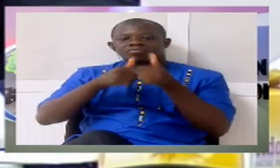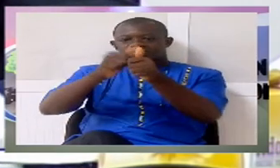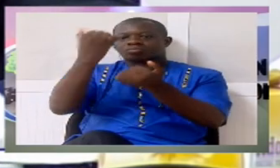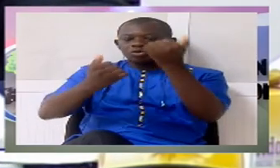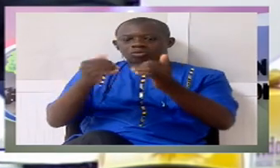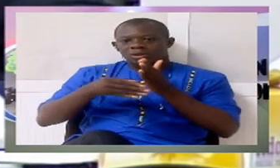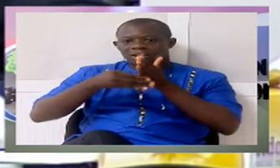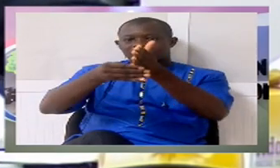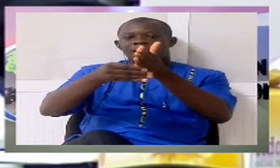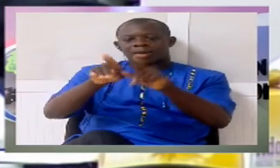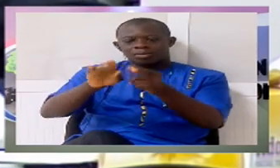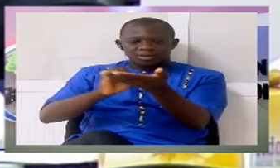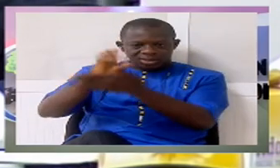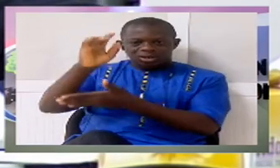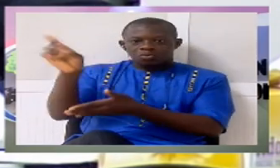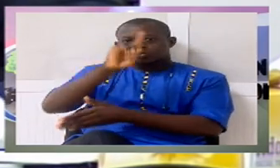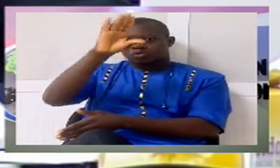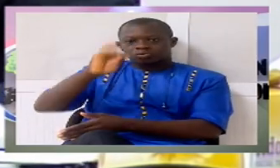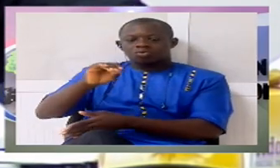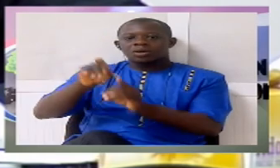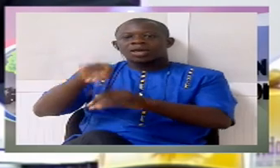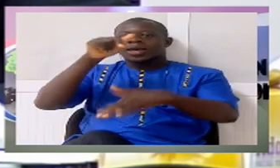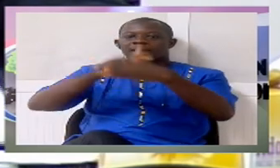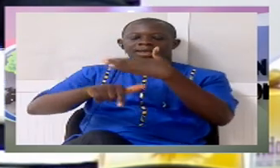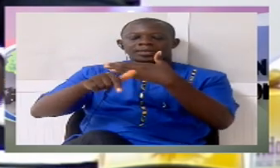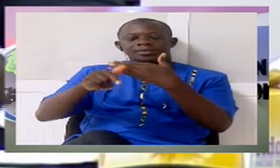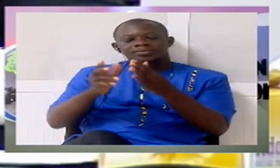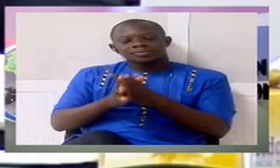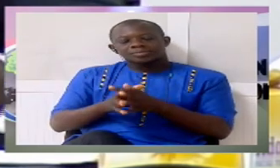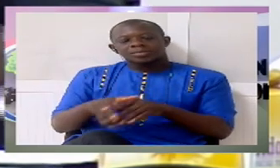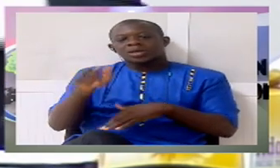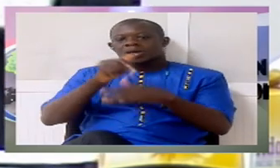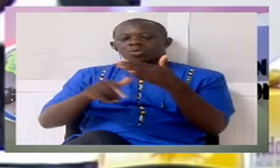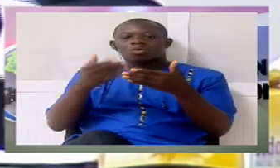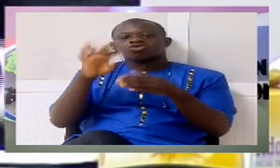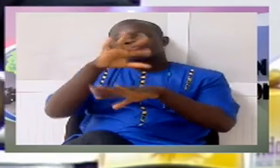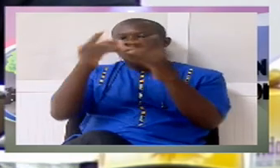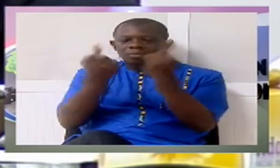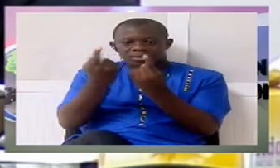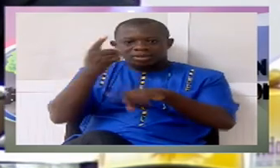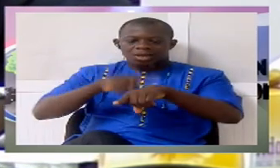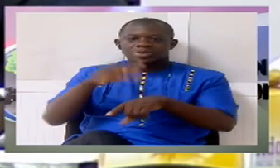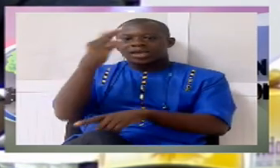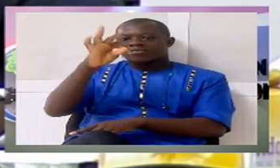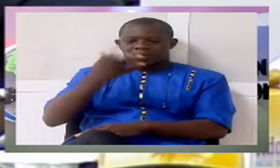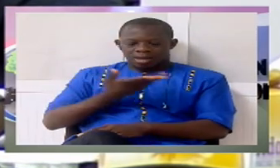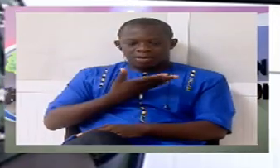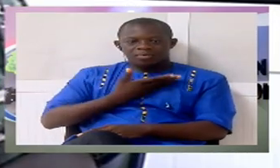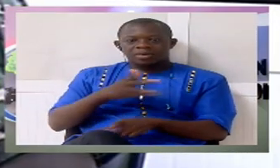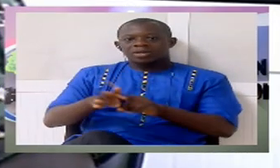command as to what should be done in the instances where there is an approaching threat?